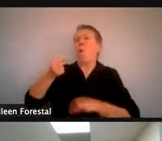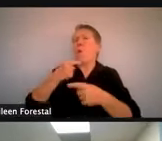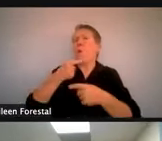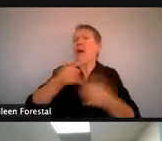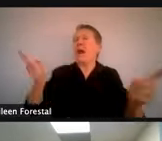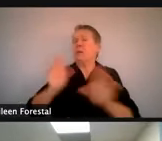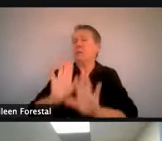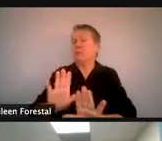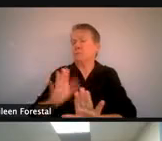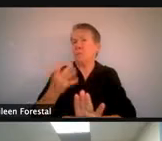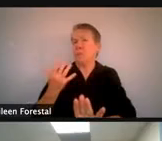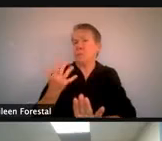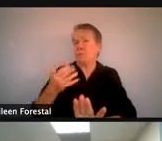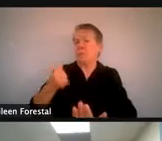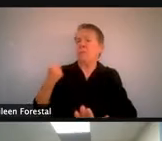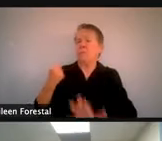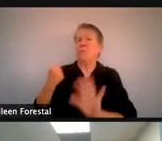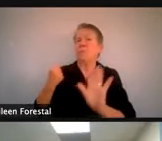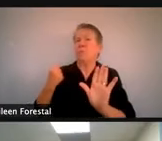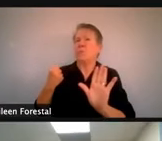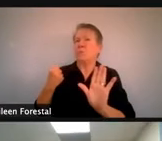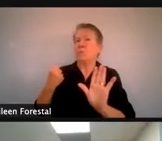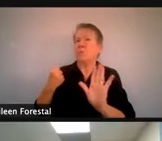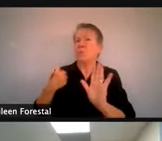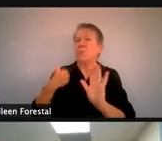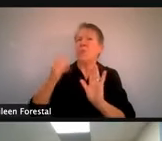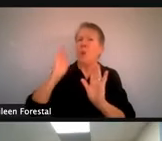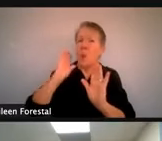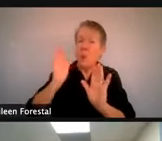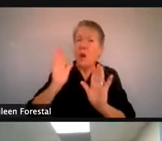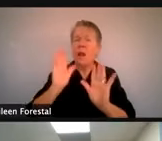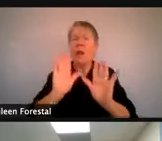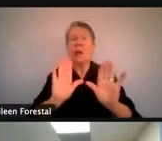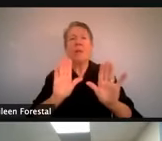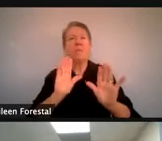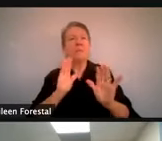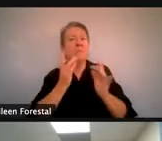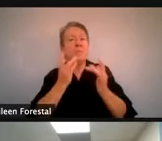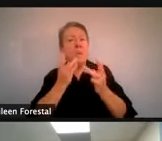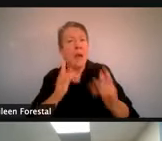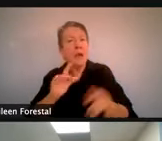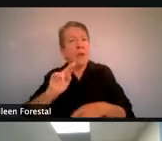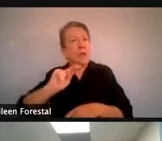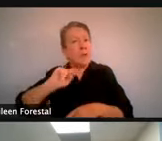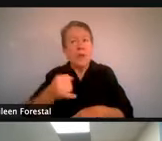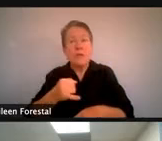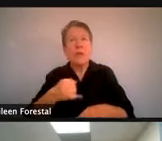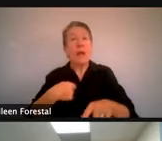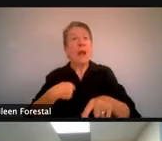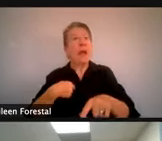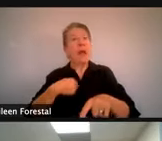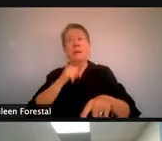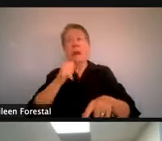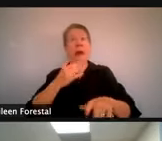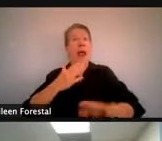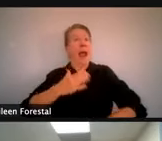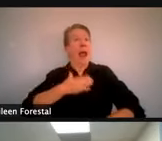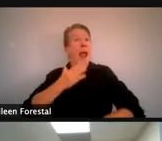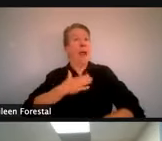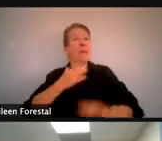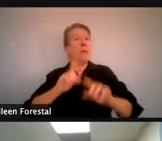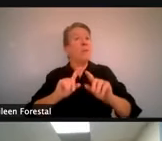And again, we have the benefit, I think, as a state. And again, this brings me no glee as a business matter, but we didn't go wild and